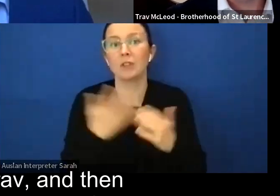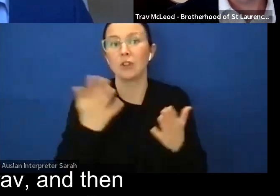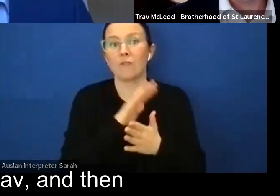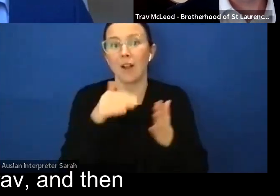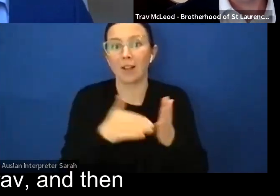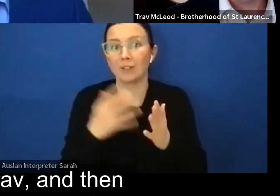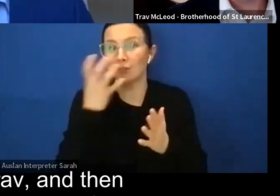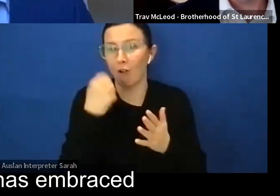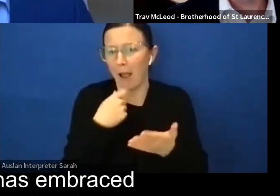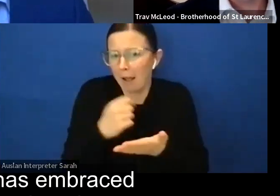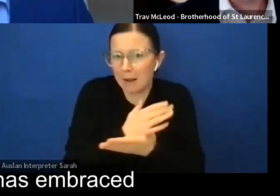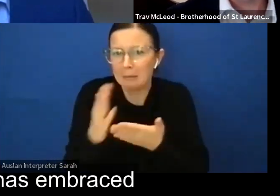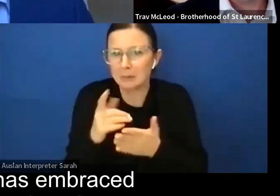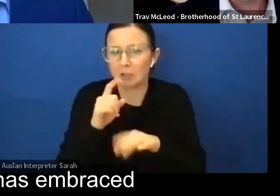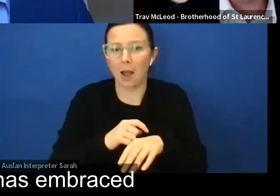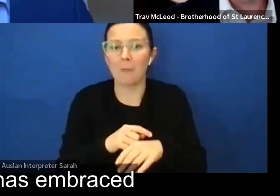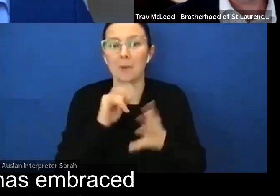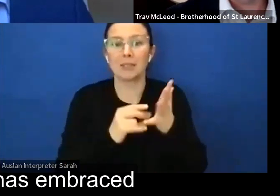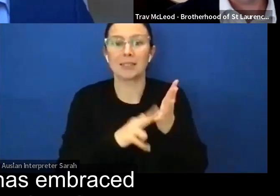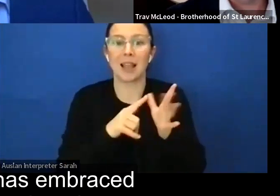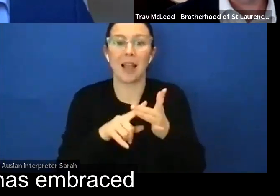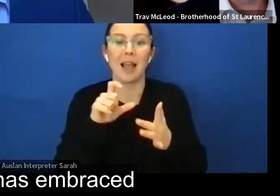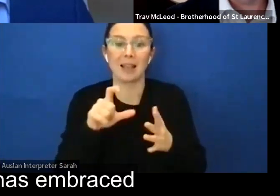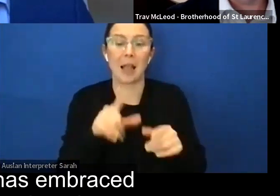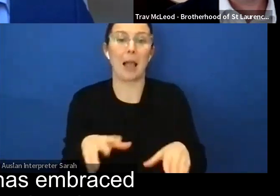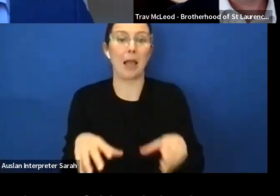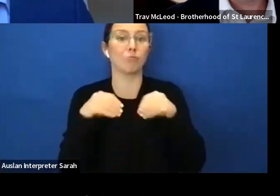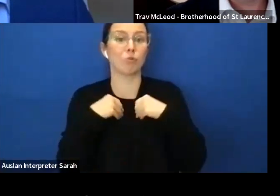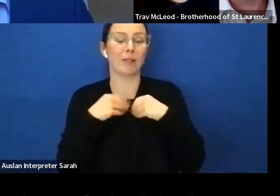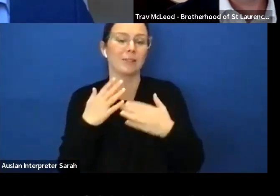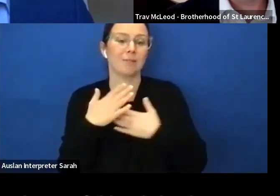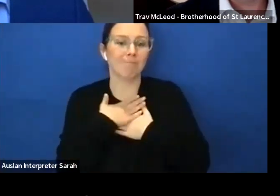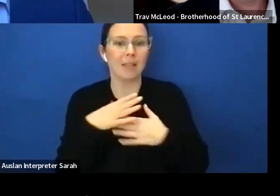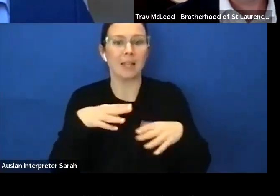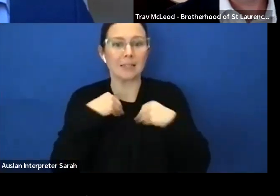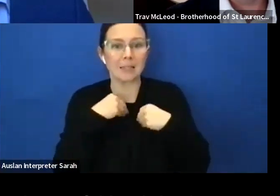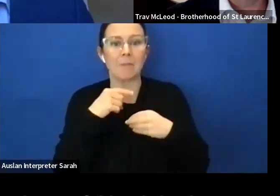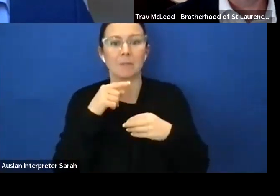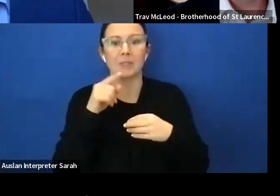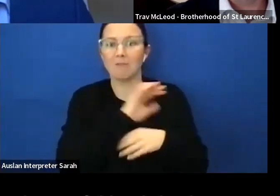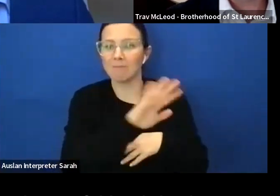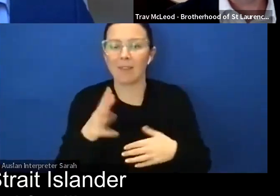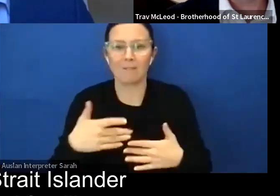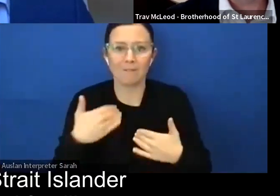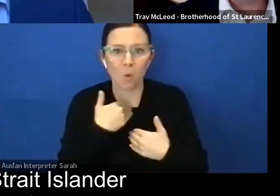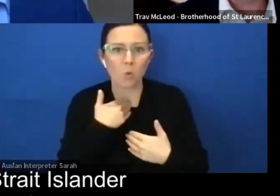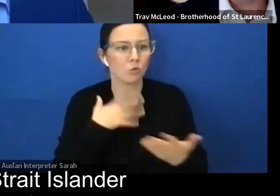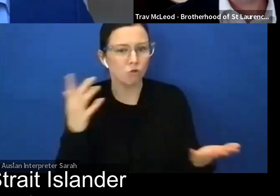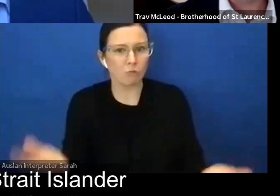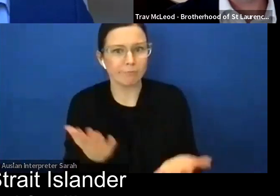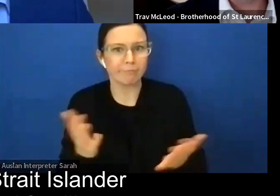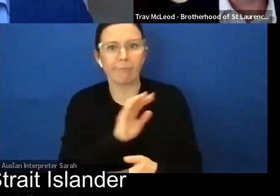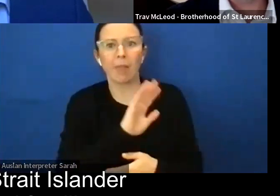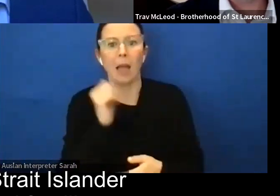sorry if I've gone over time, but SNAIC has embraced for over 4 decades the amplification of voices of Aboriginal and Torres Strait